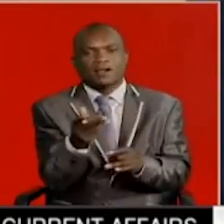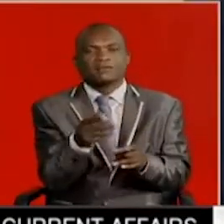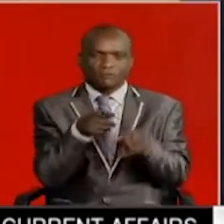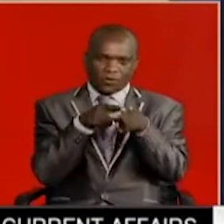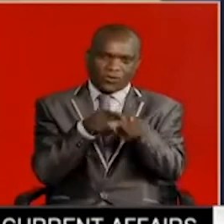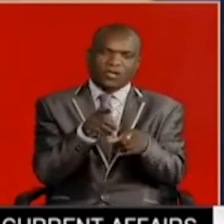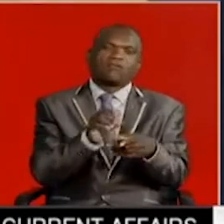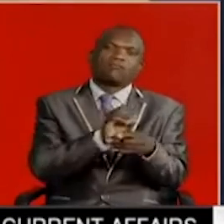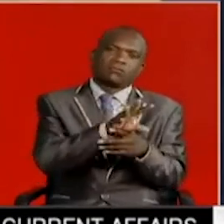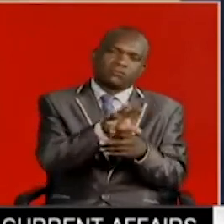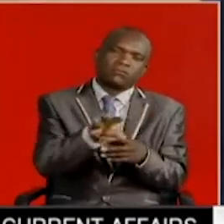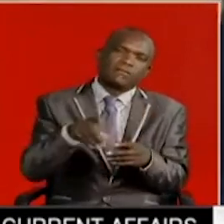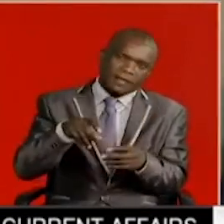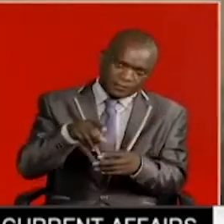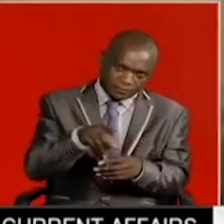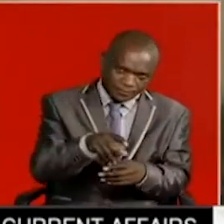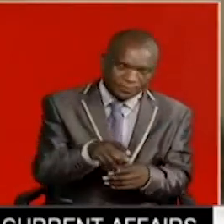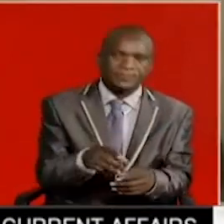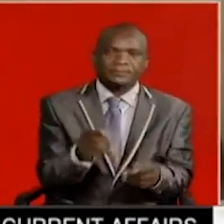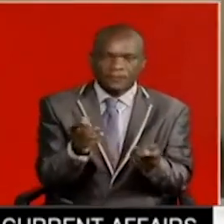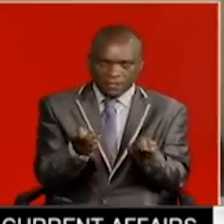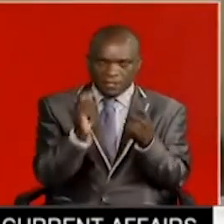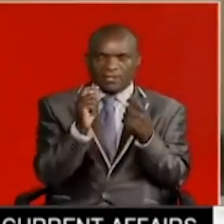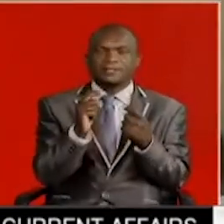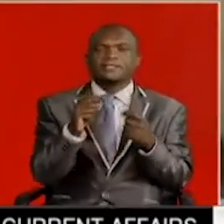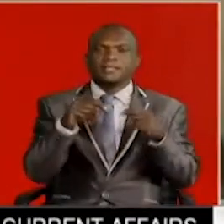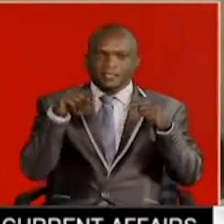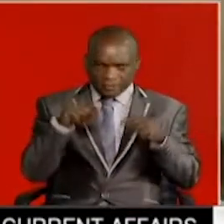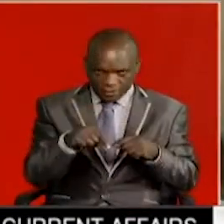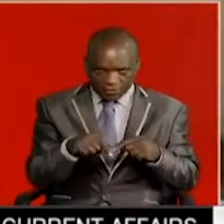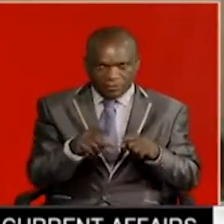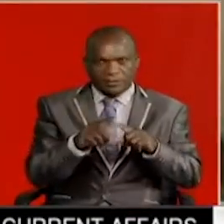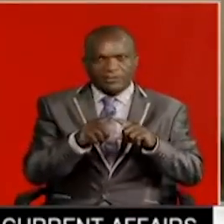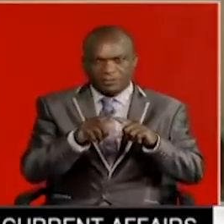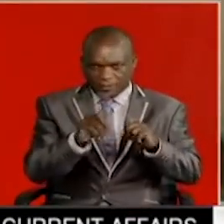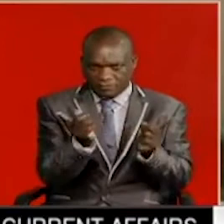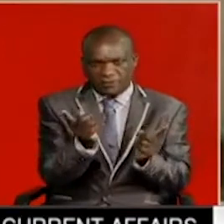But in this case, there will be a slight difference,